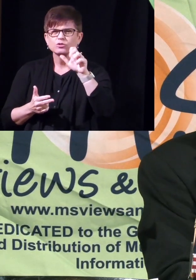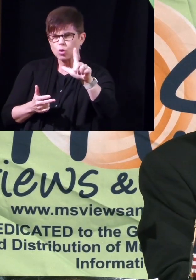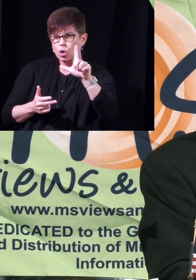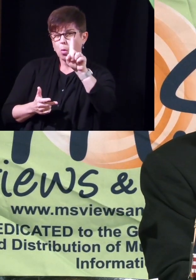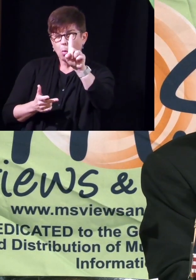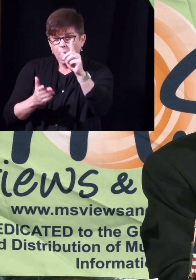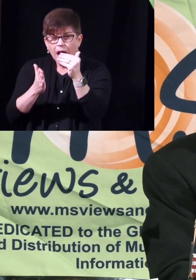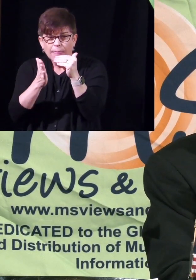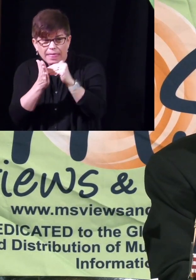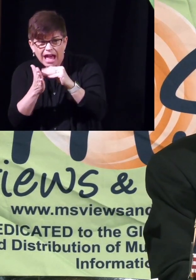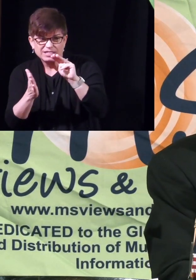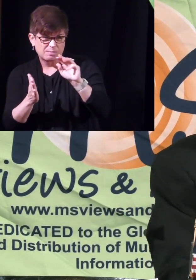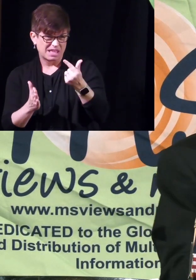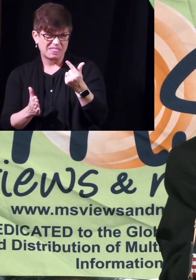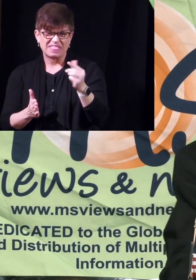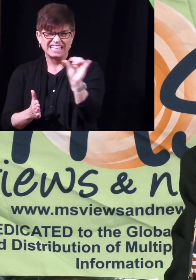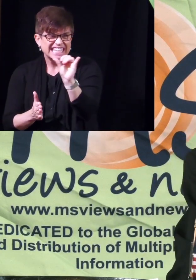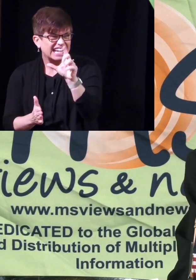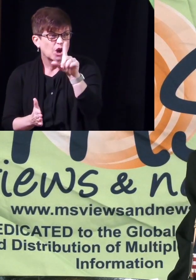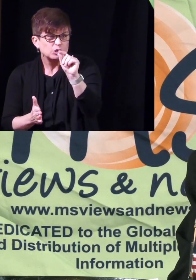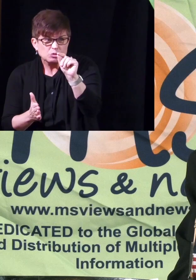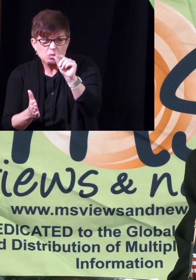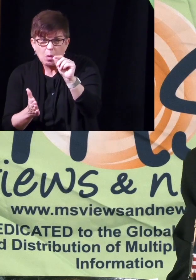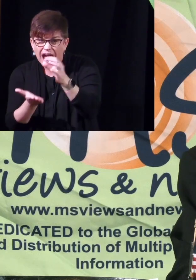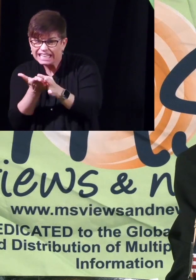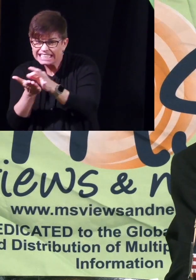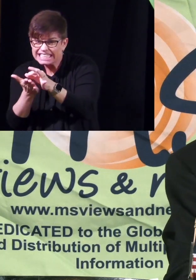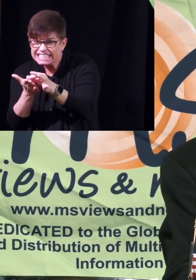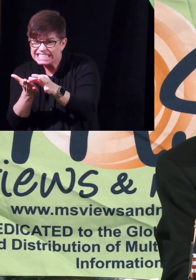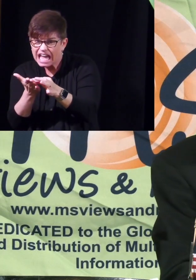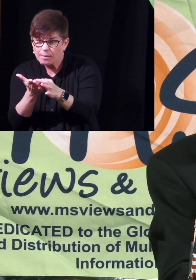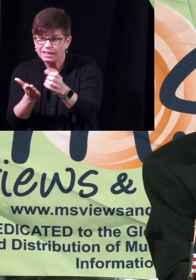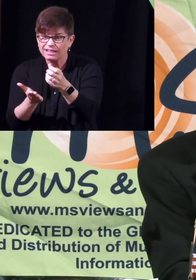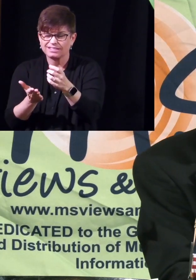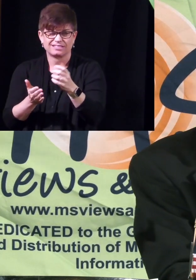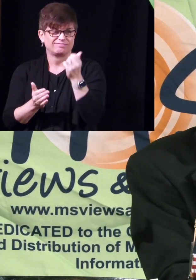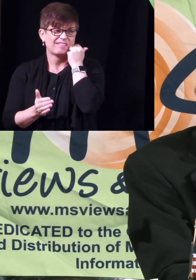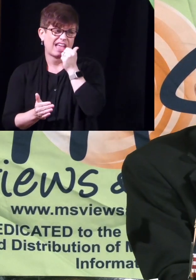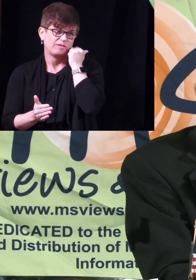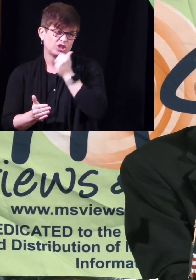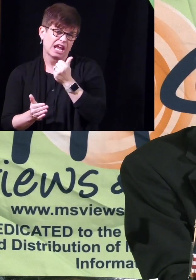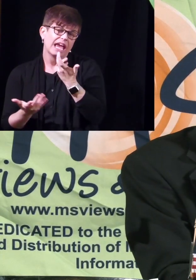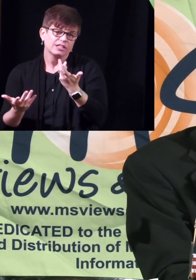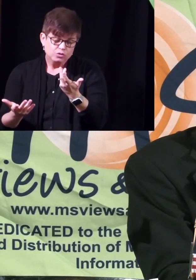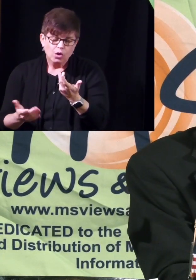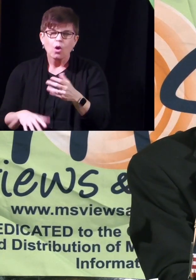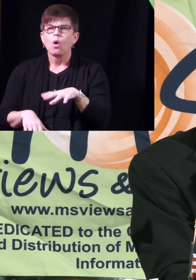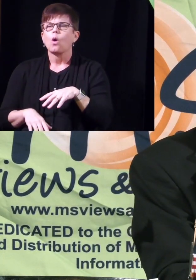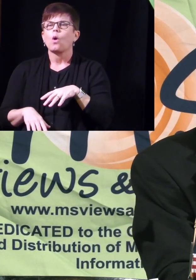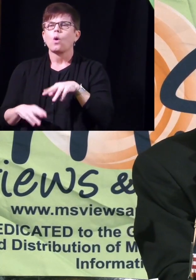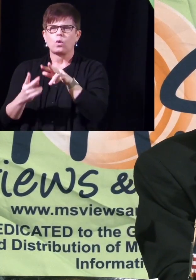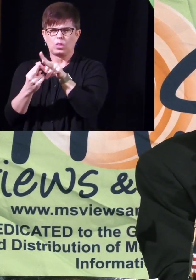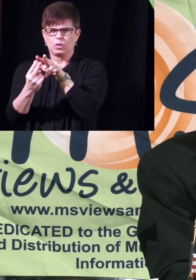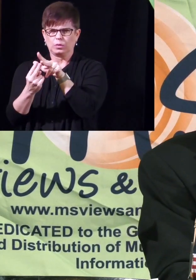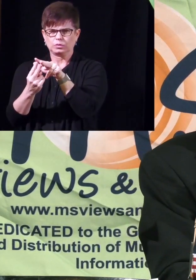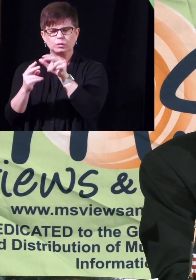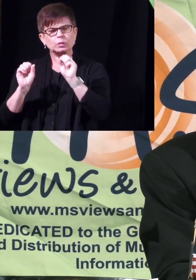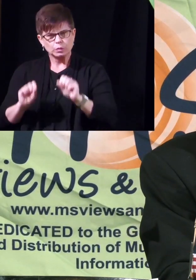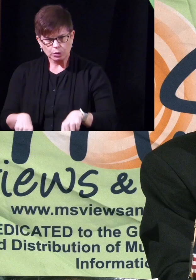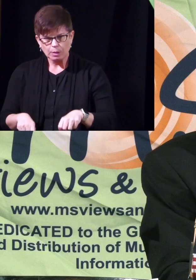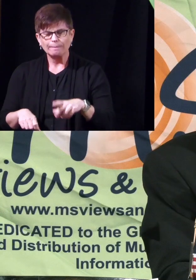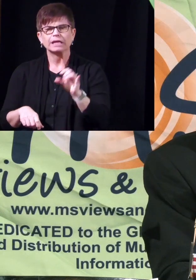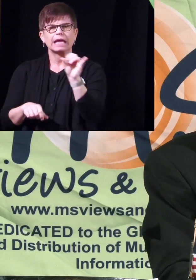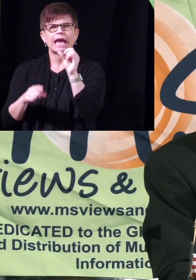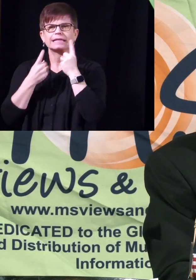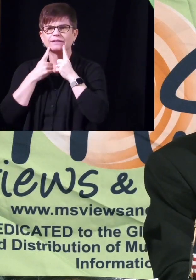got to take 20 tablets a day, but you can take it at home. So oral steroid could be as effective for you as Solumedrol, but